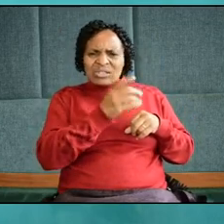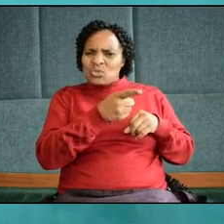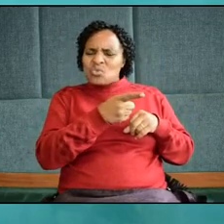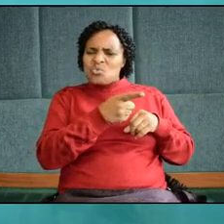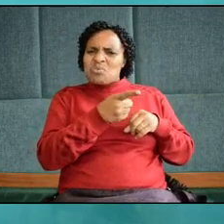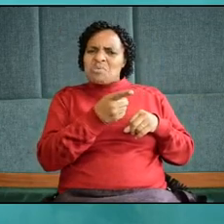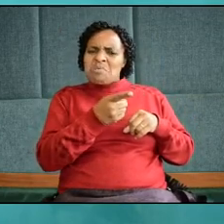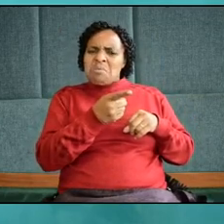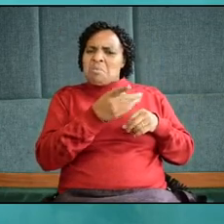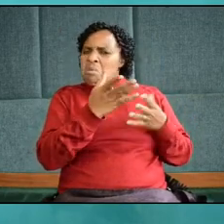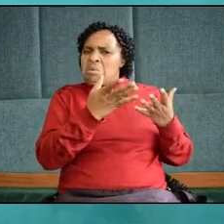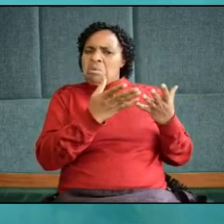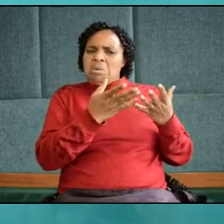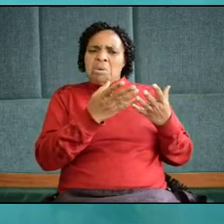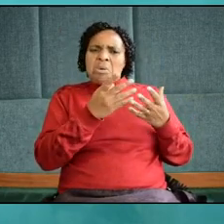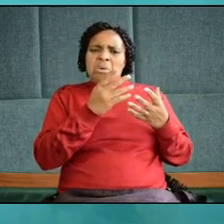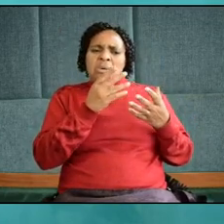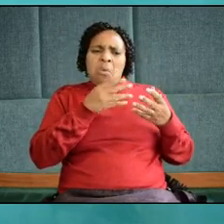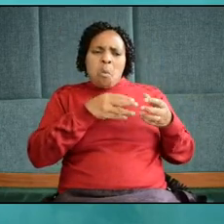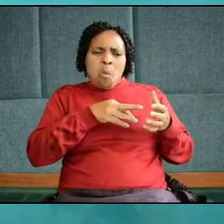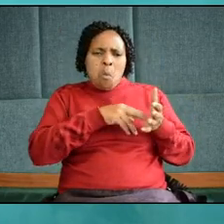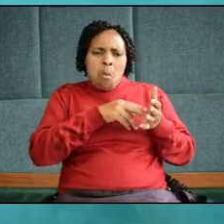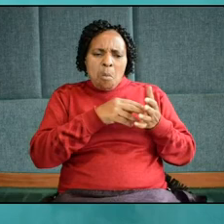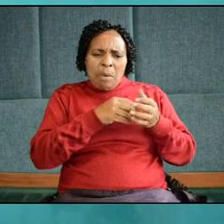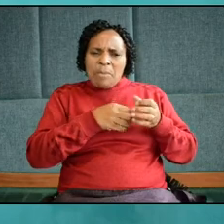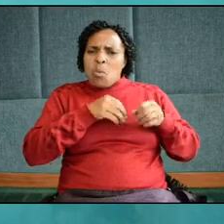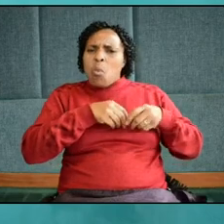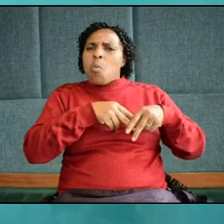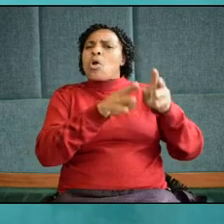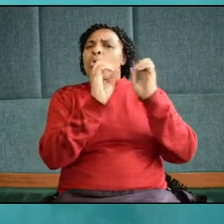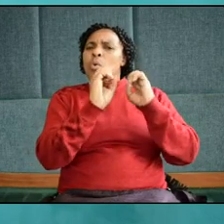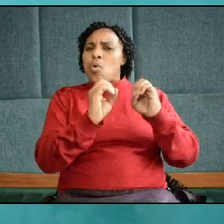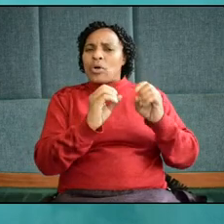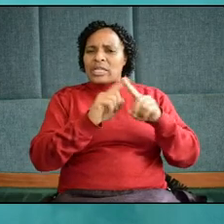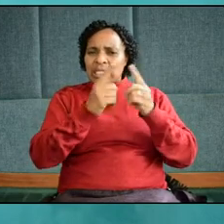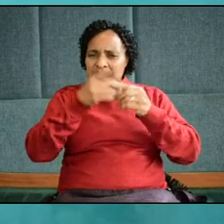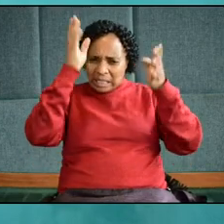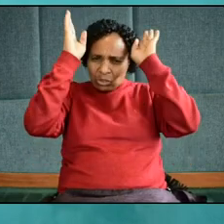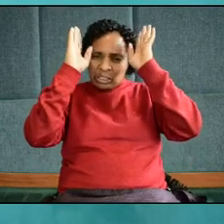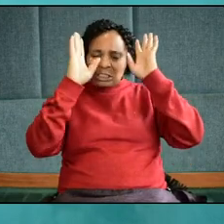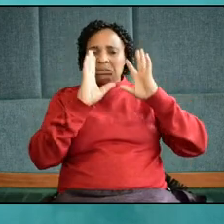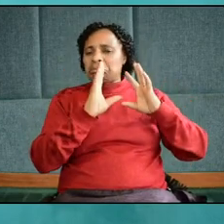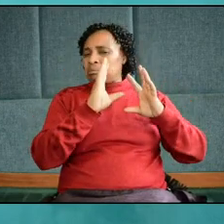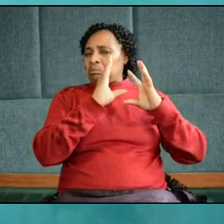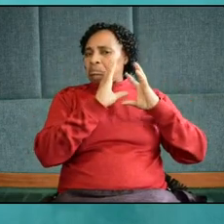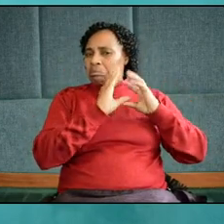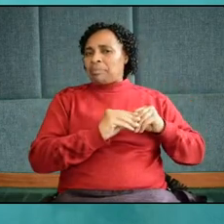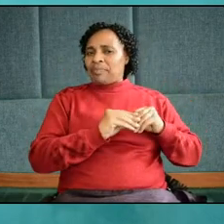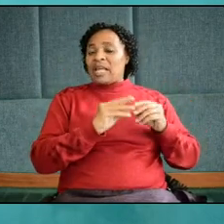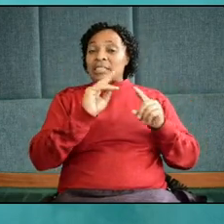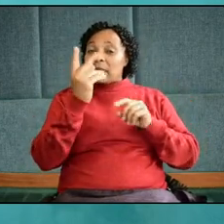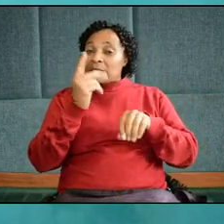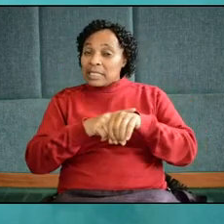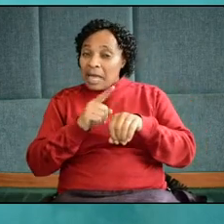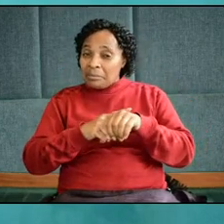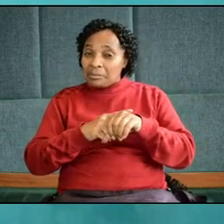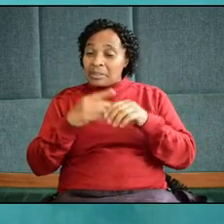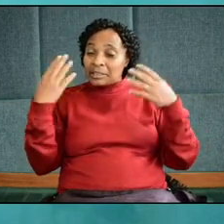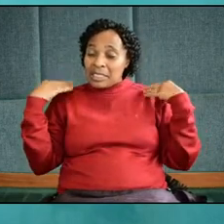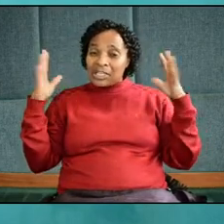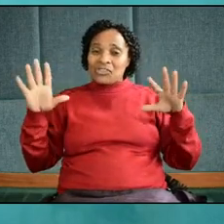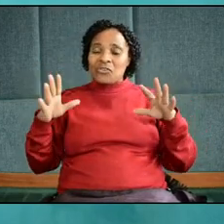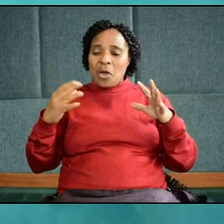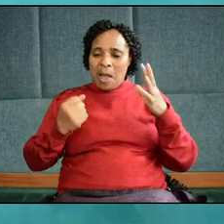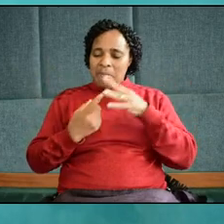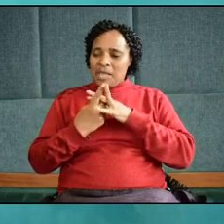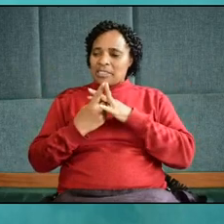says, get back on the path. The donkey obliges. Second time, the angel appears where there is a wall to